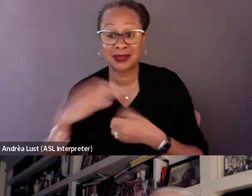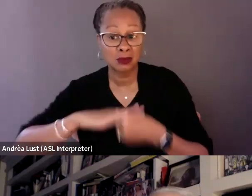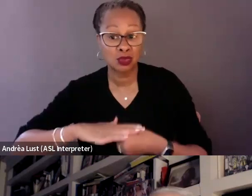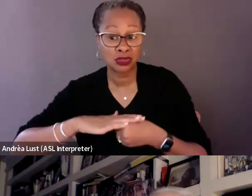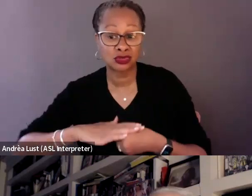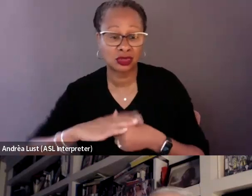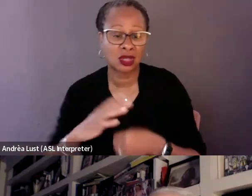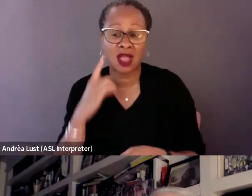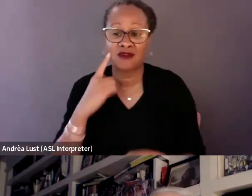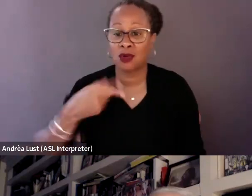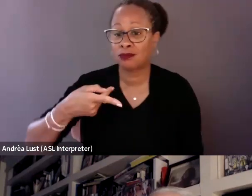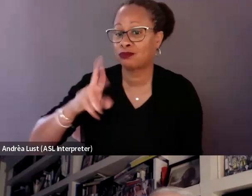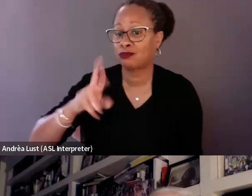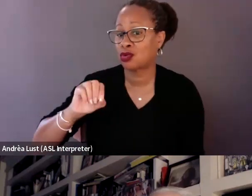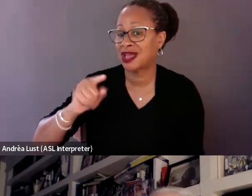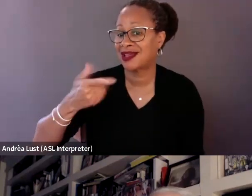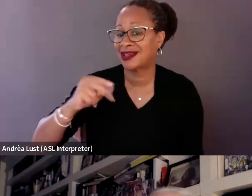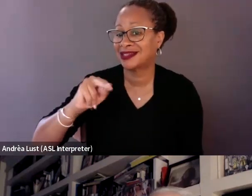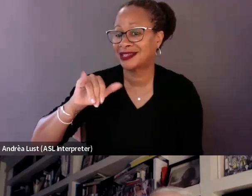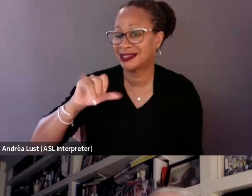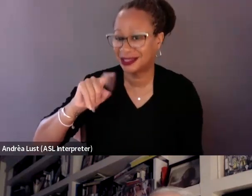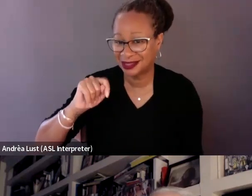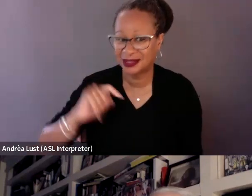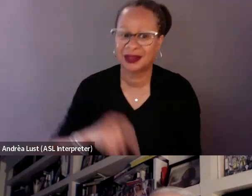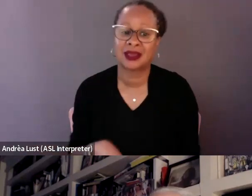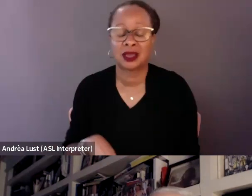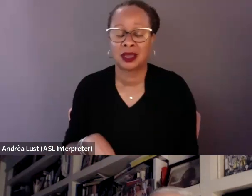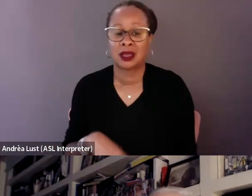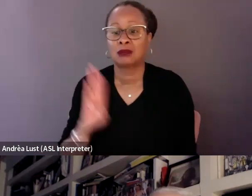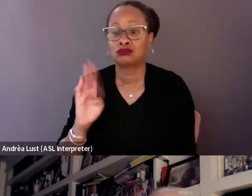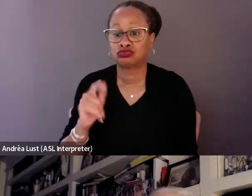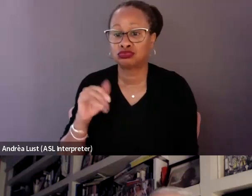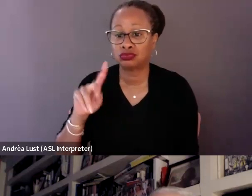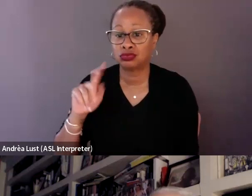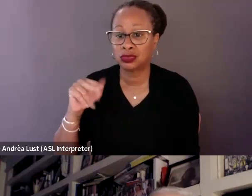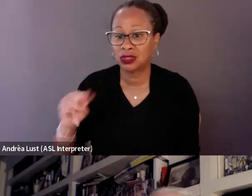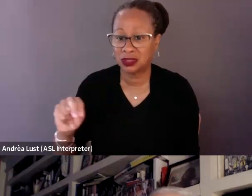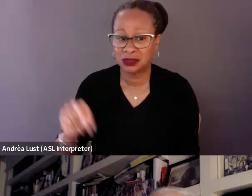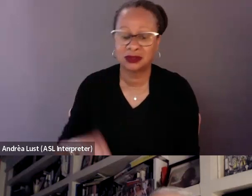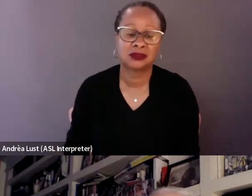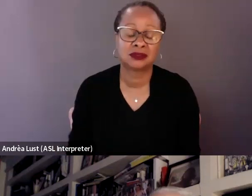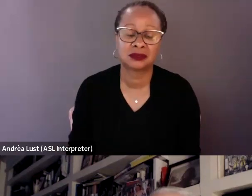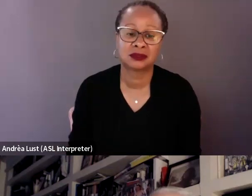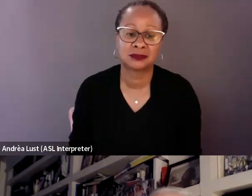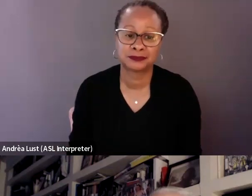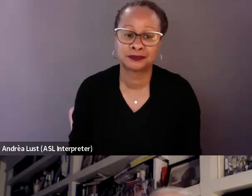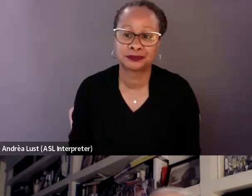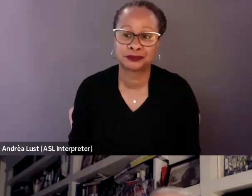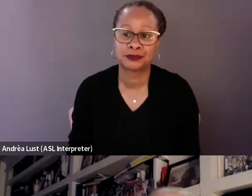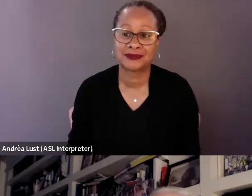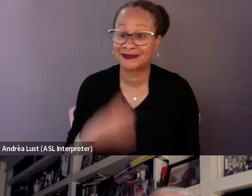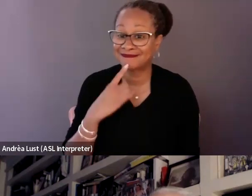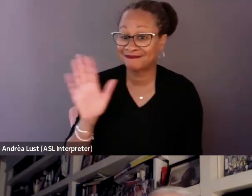the protagonist Jeff, he lives in Brooklyn, and I say,